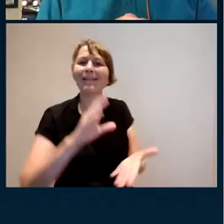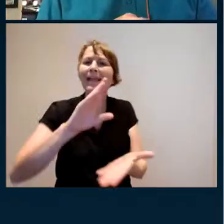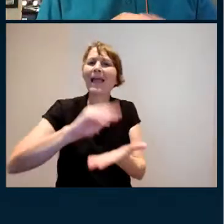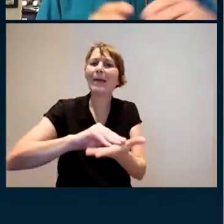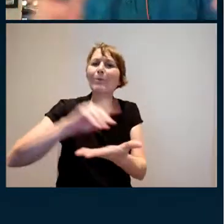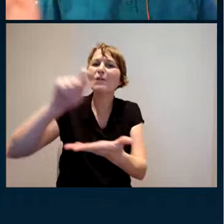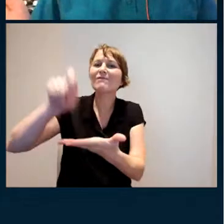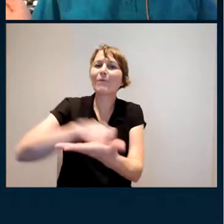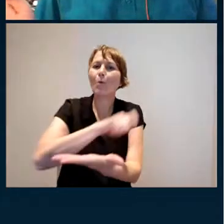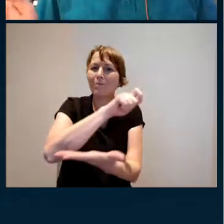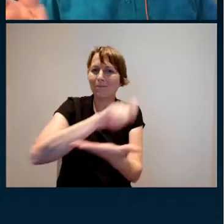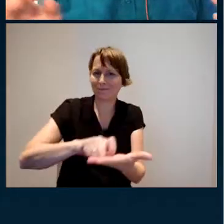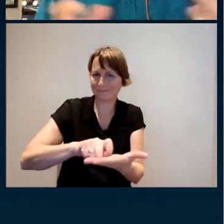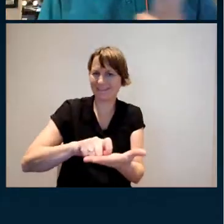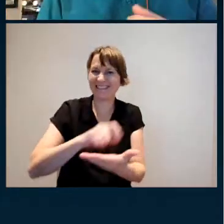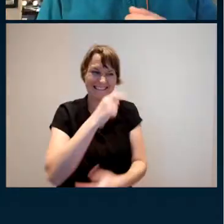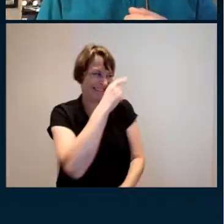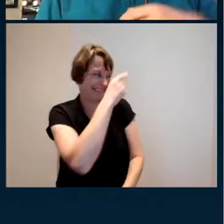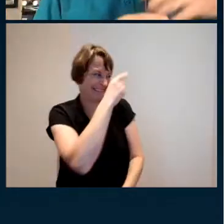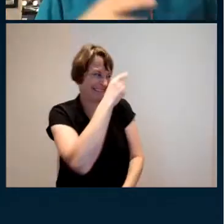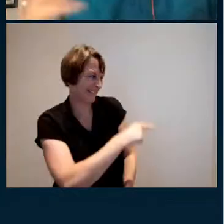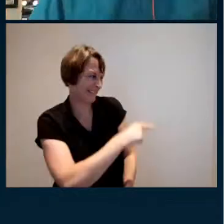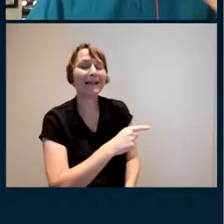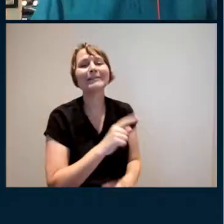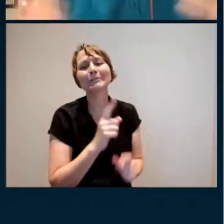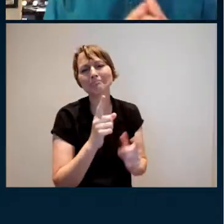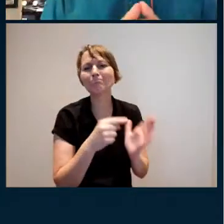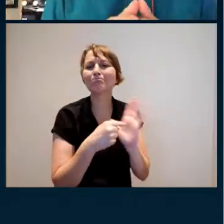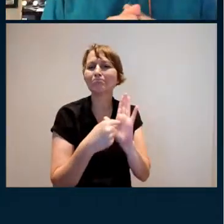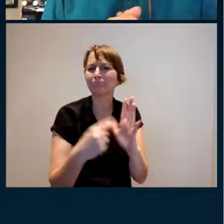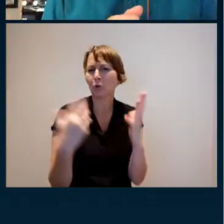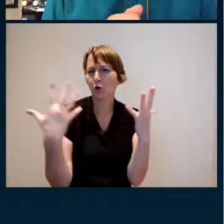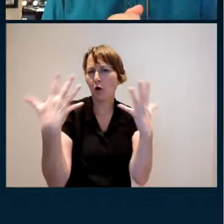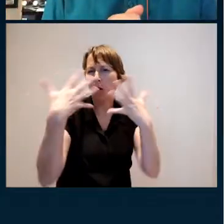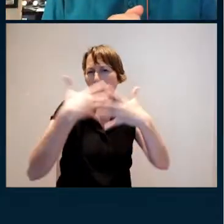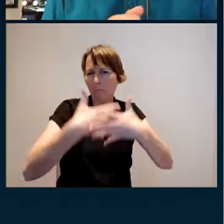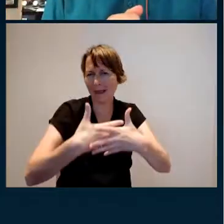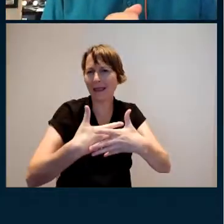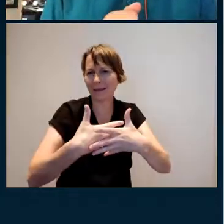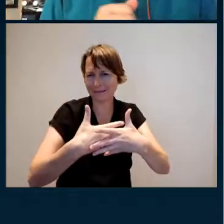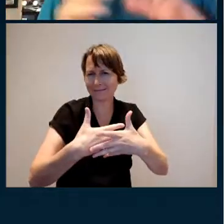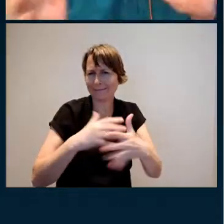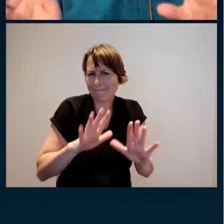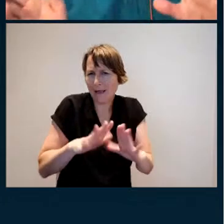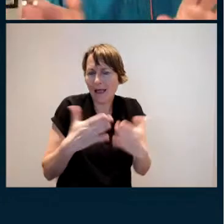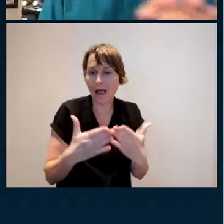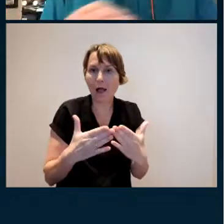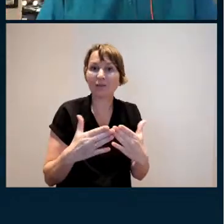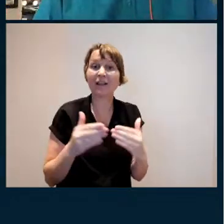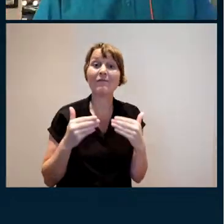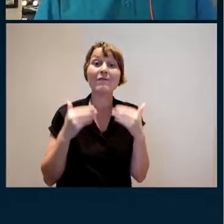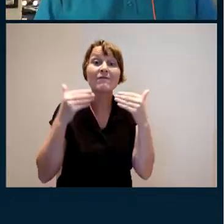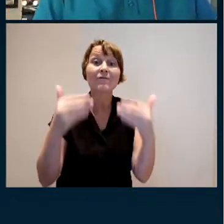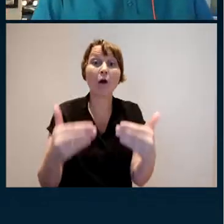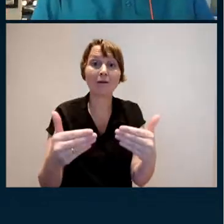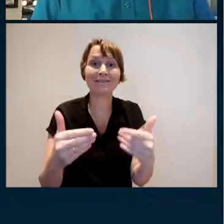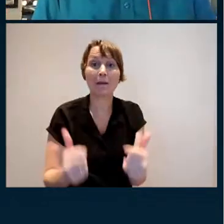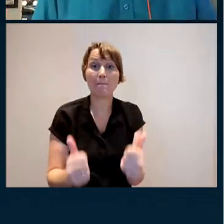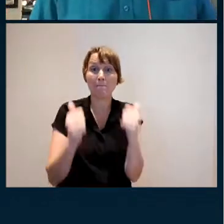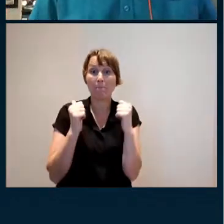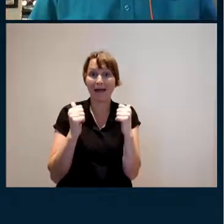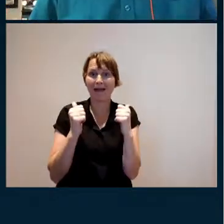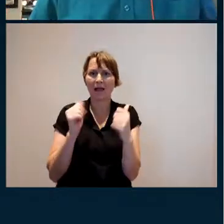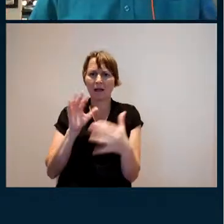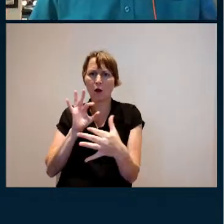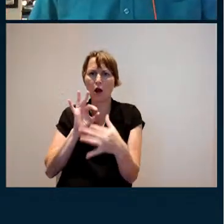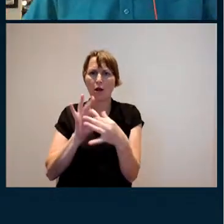kind of more complex application where we've got all kinds of front ends and back ends talking to each other. And this is what they showed during the .NET